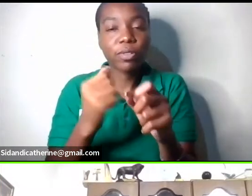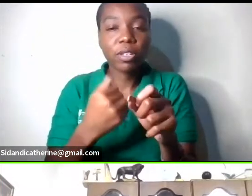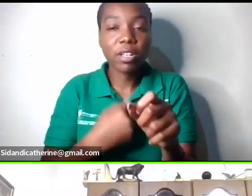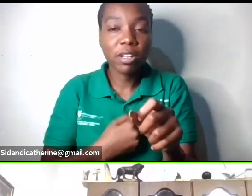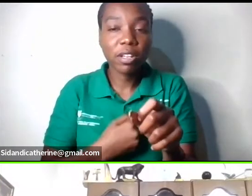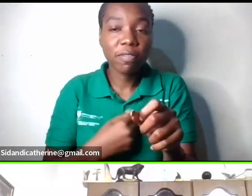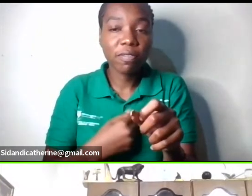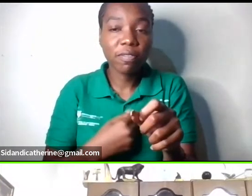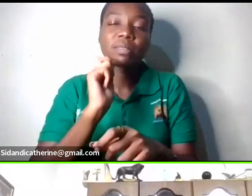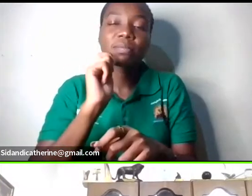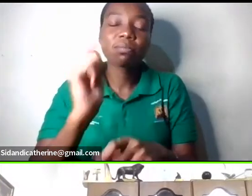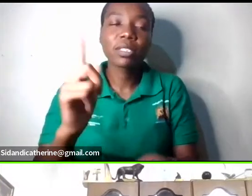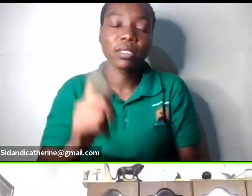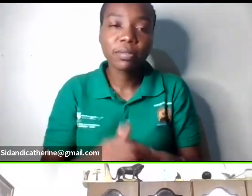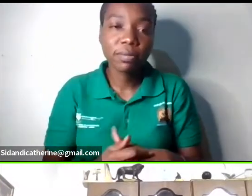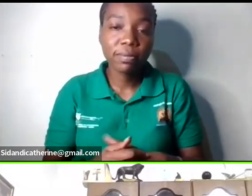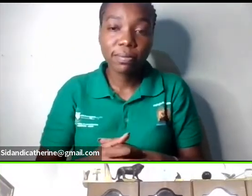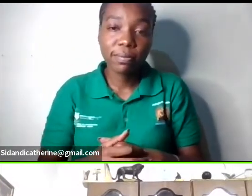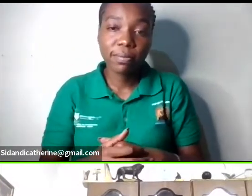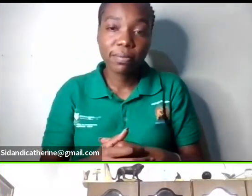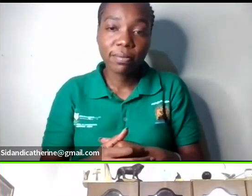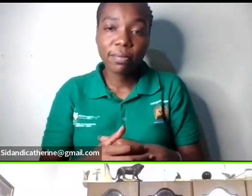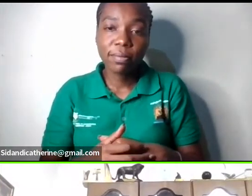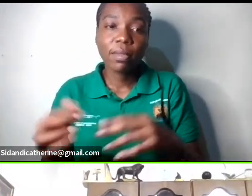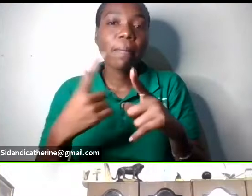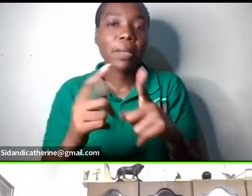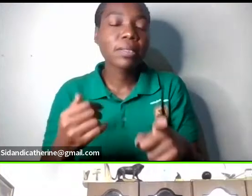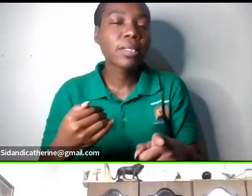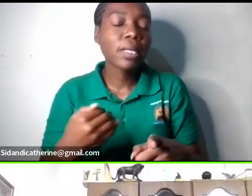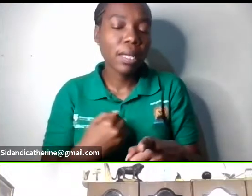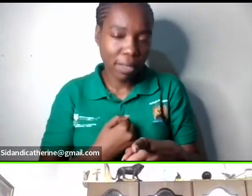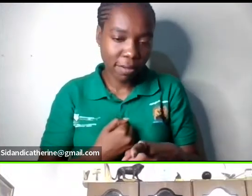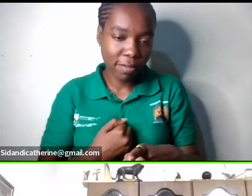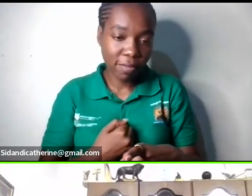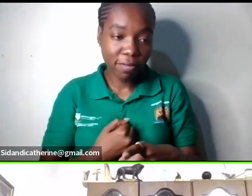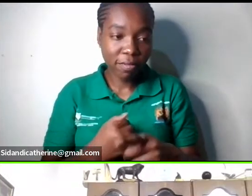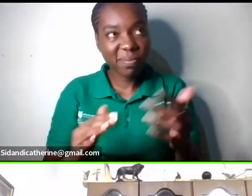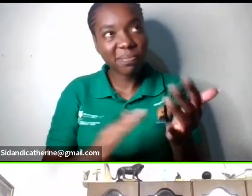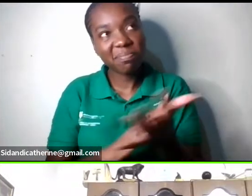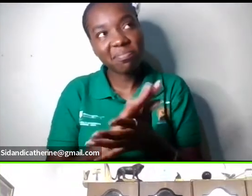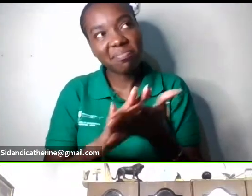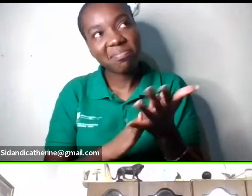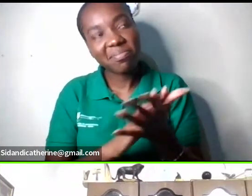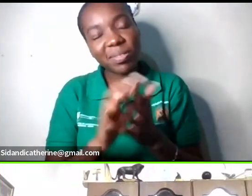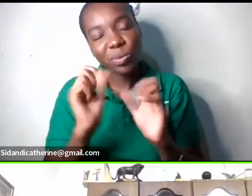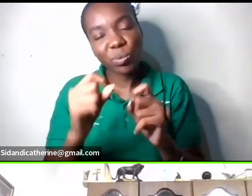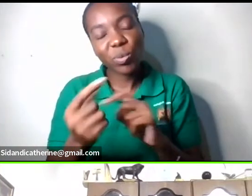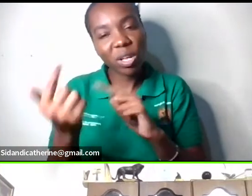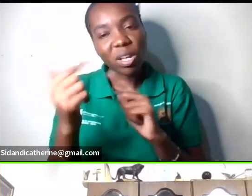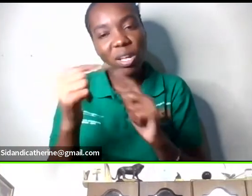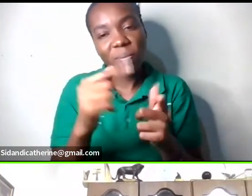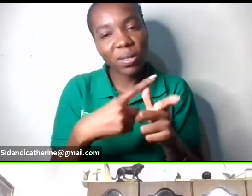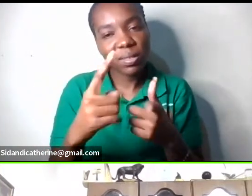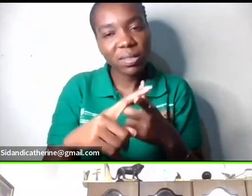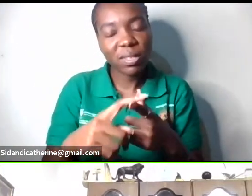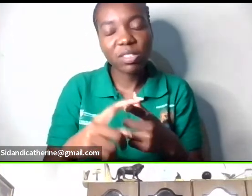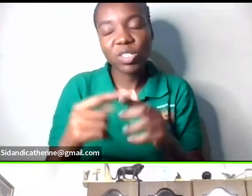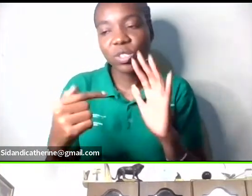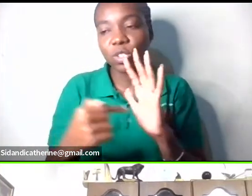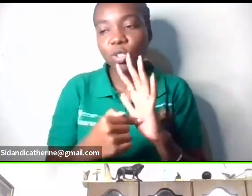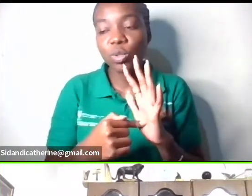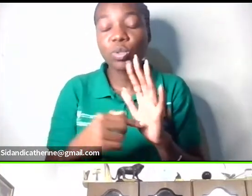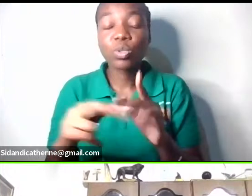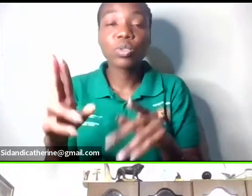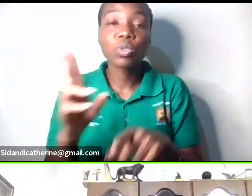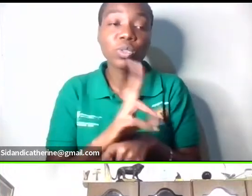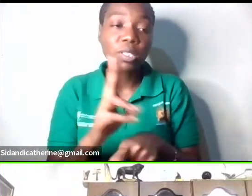expensive, they have basically come in to provide a utility,